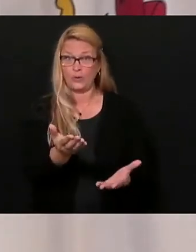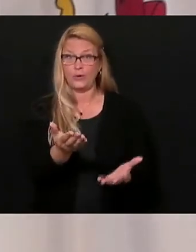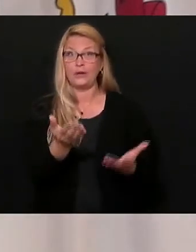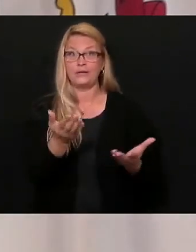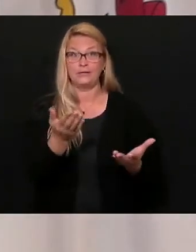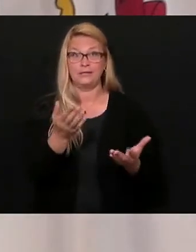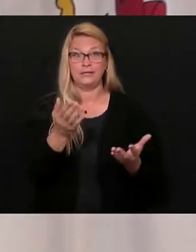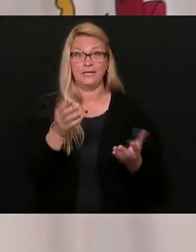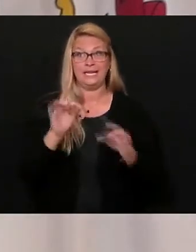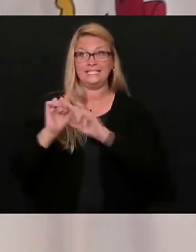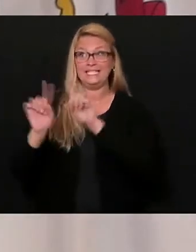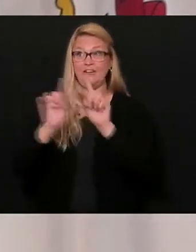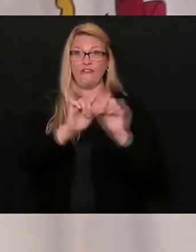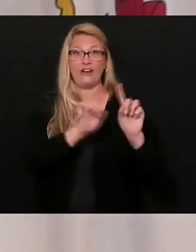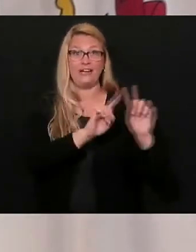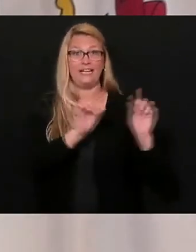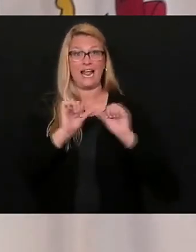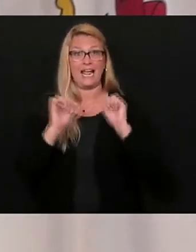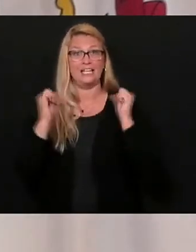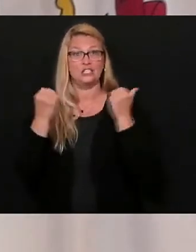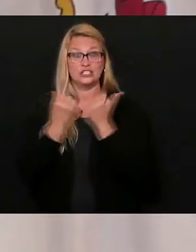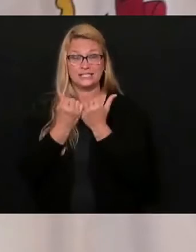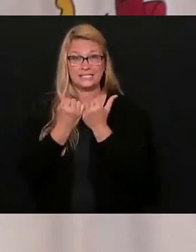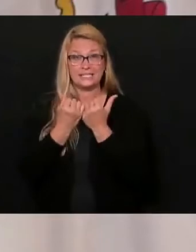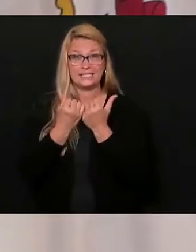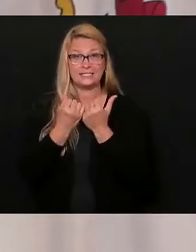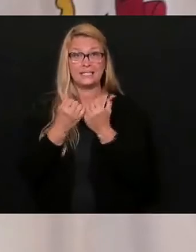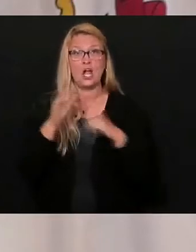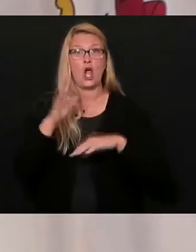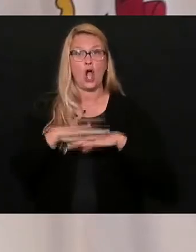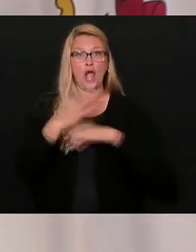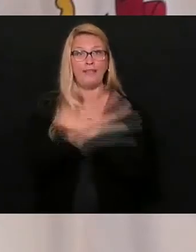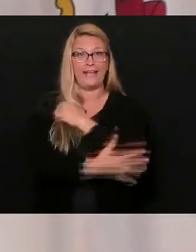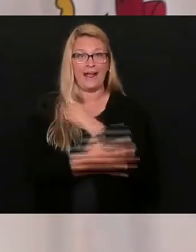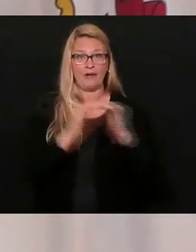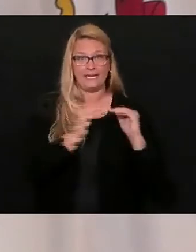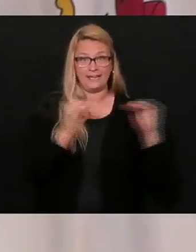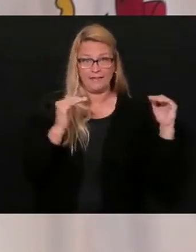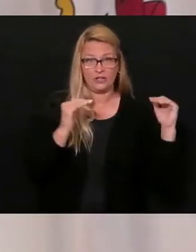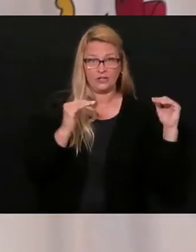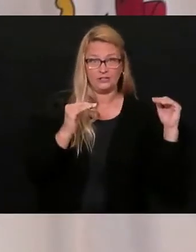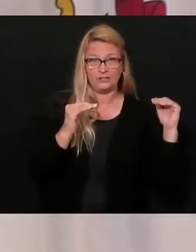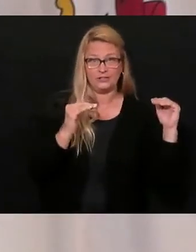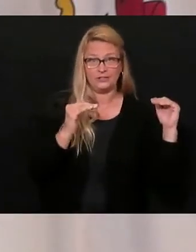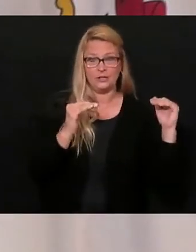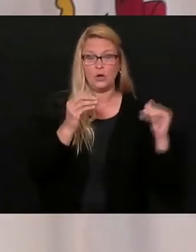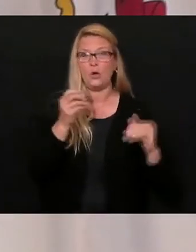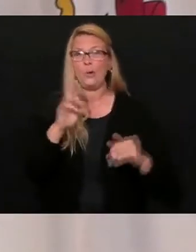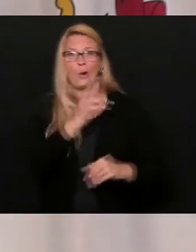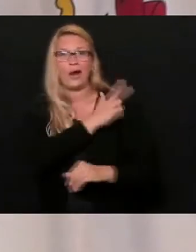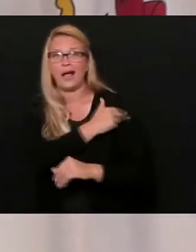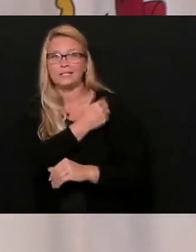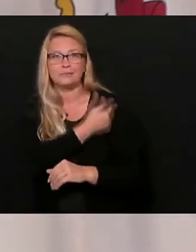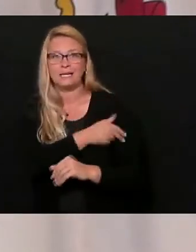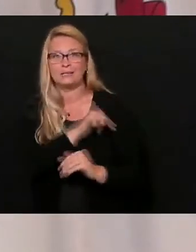that agencies, you know, down on the county level, you know, or hospitals had